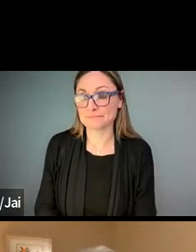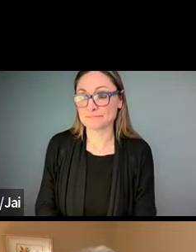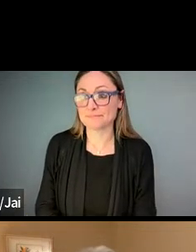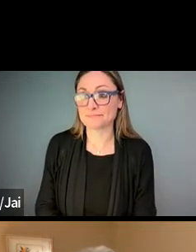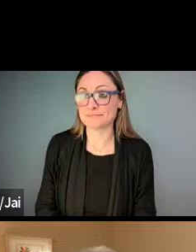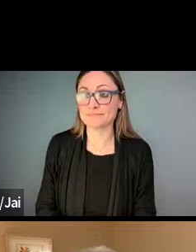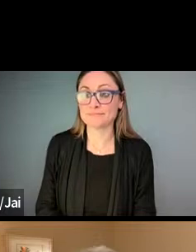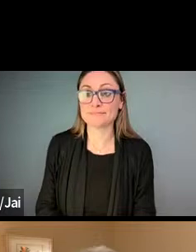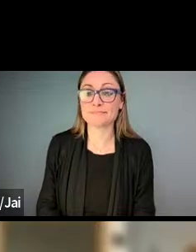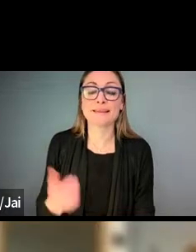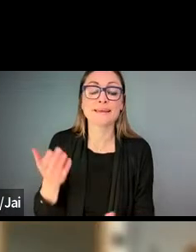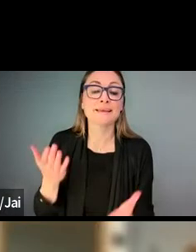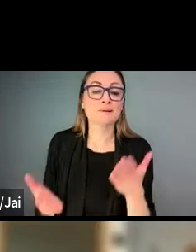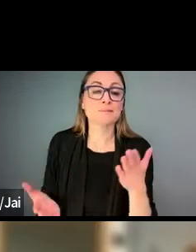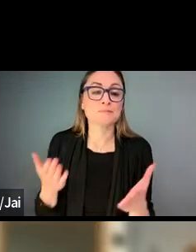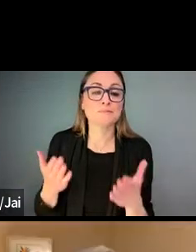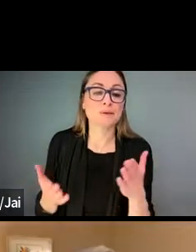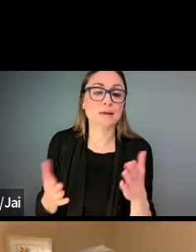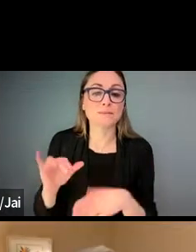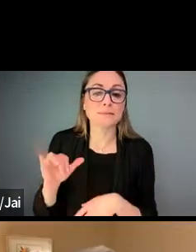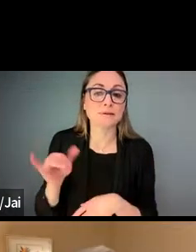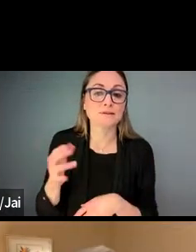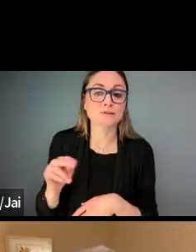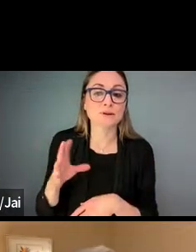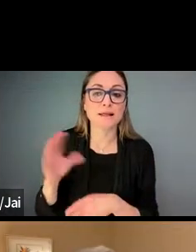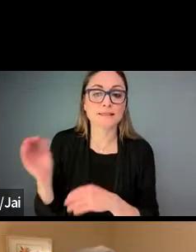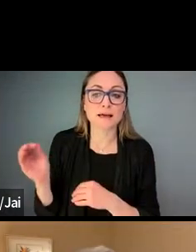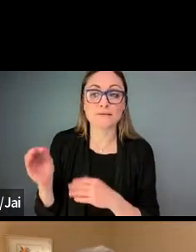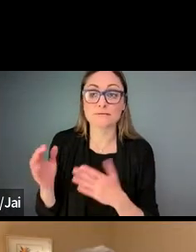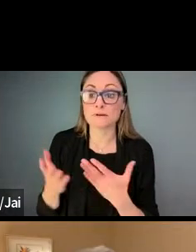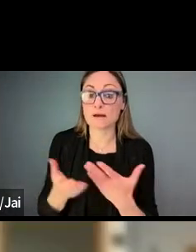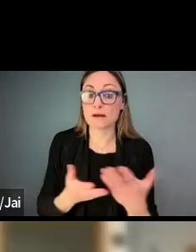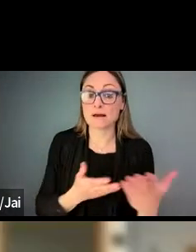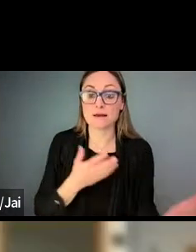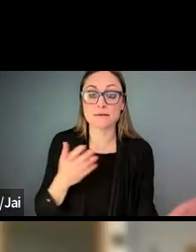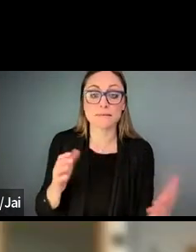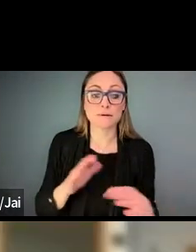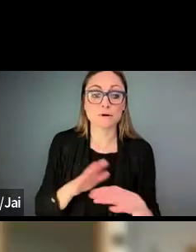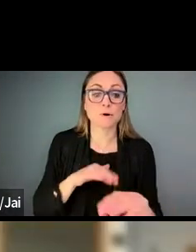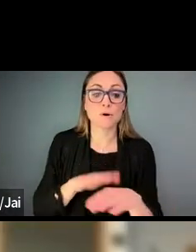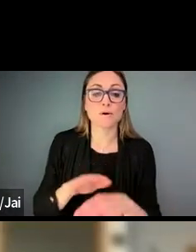Well, he might have stepped away for a moment. How about Casey?